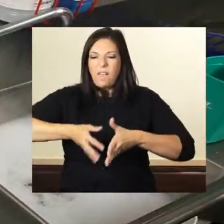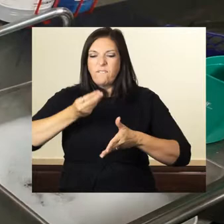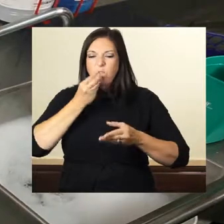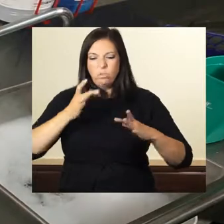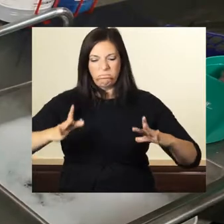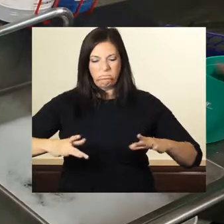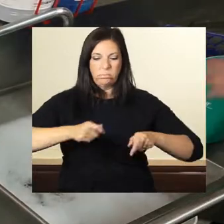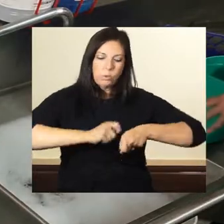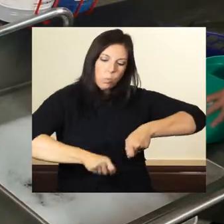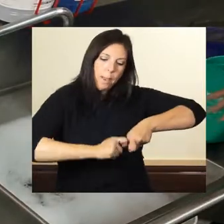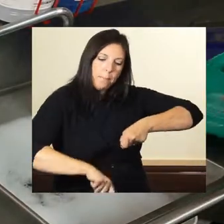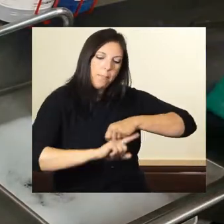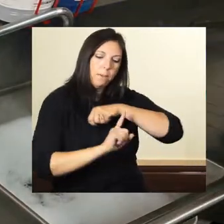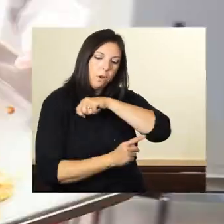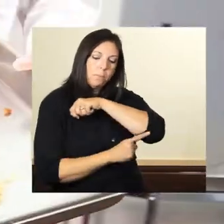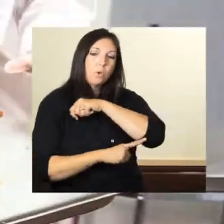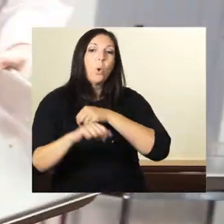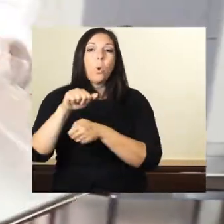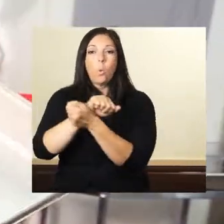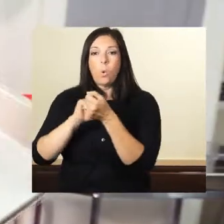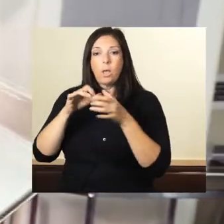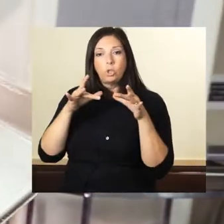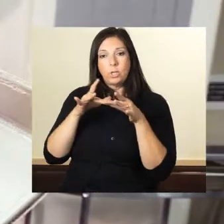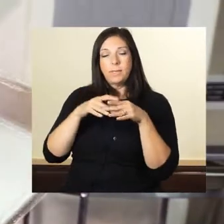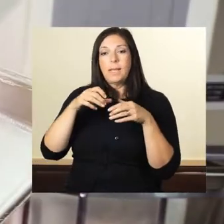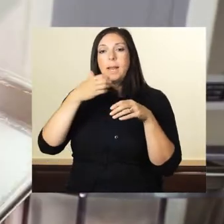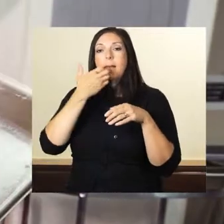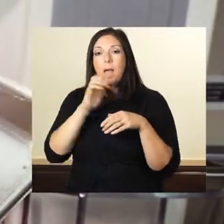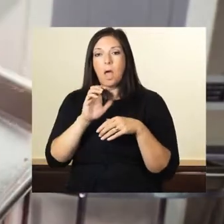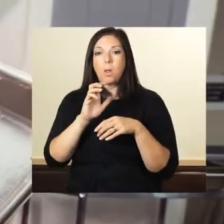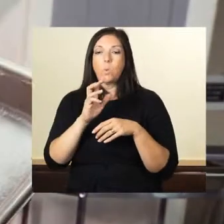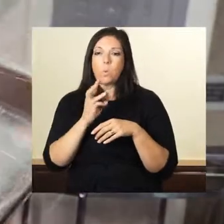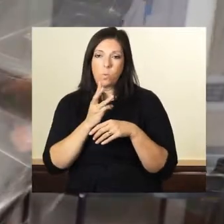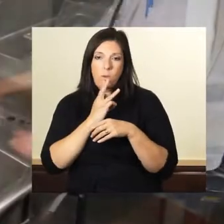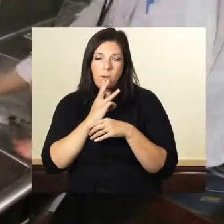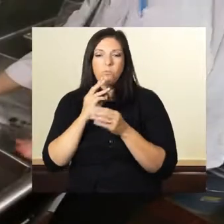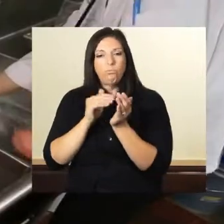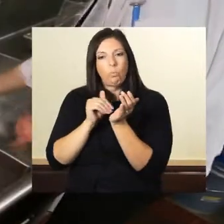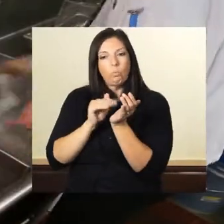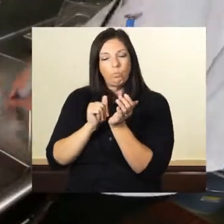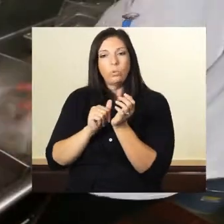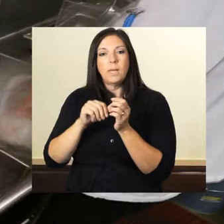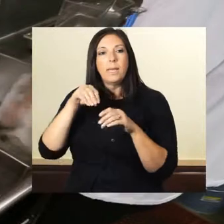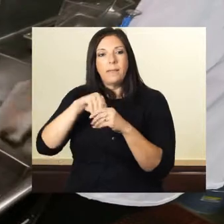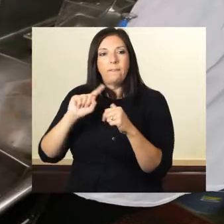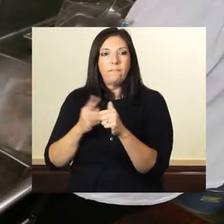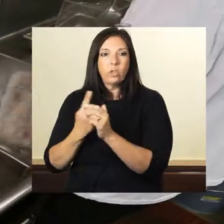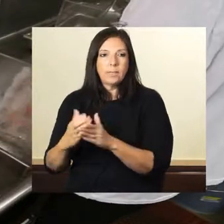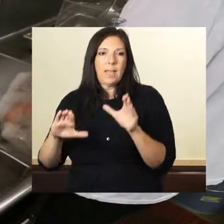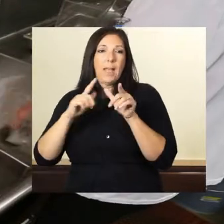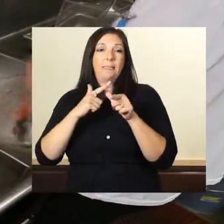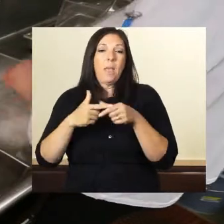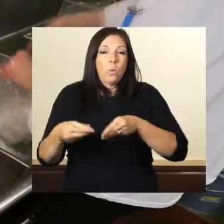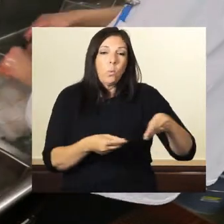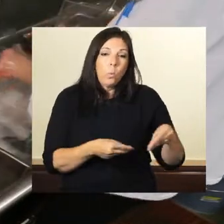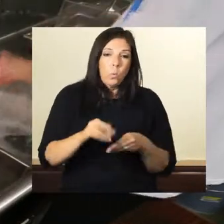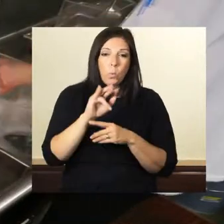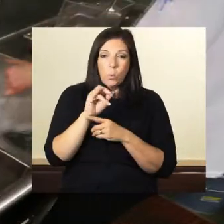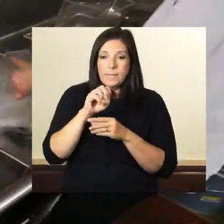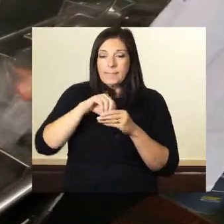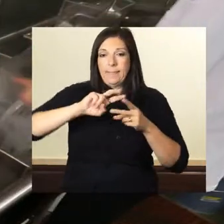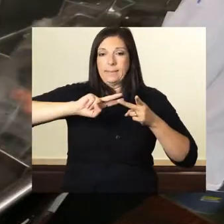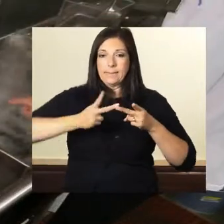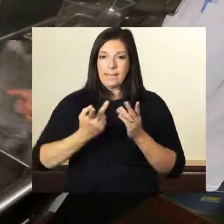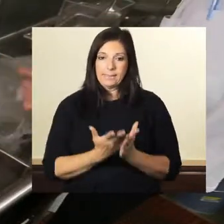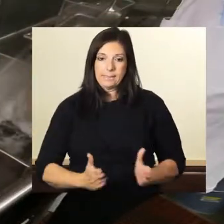sanitize the sink. Then scrape leftover food into the garbage. Wash dishes in hot soapy water in the first sink